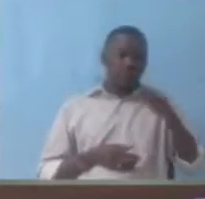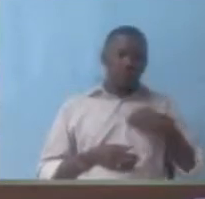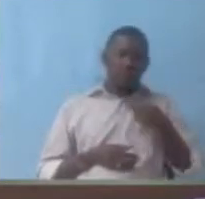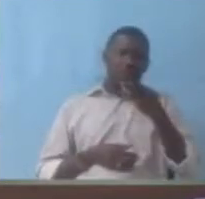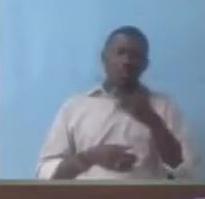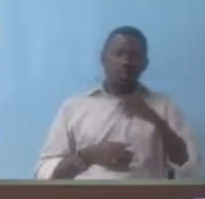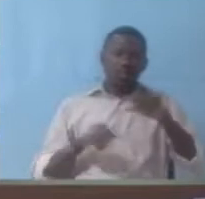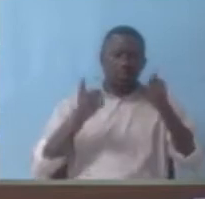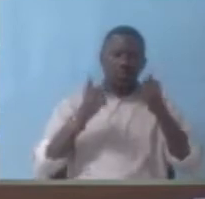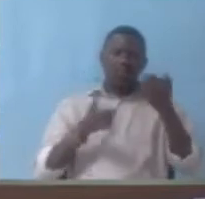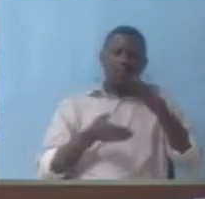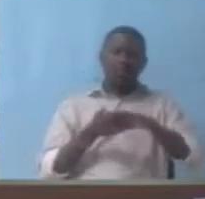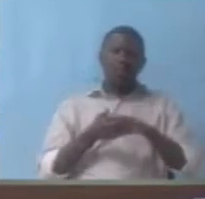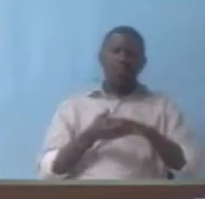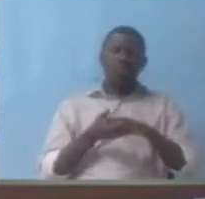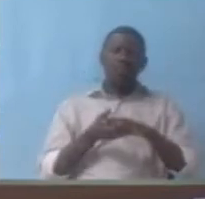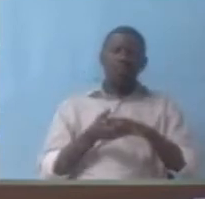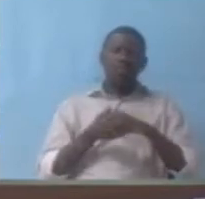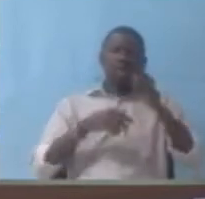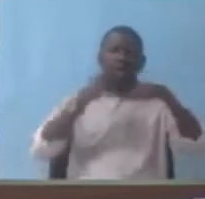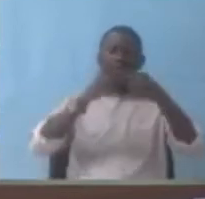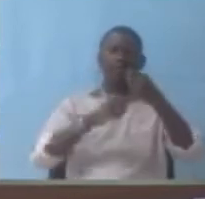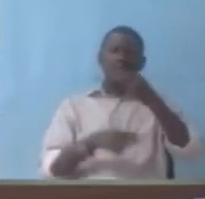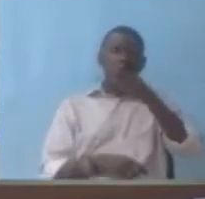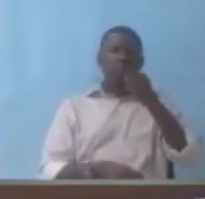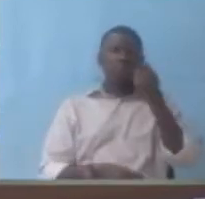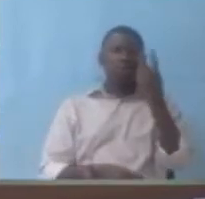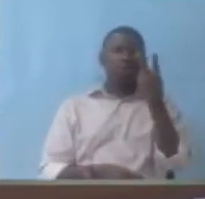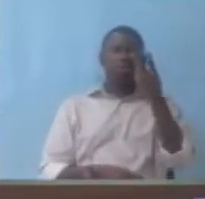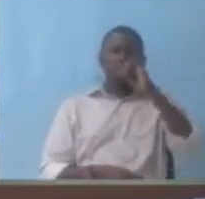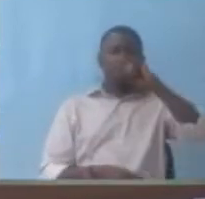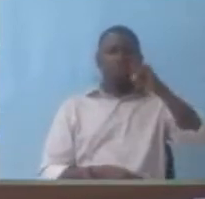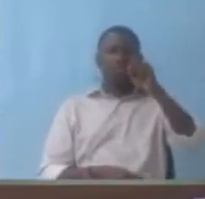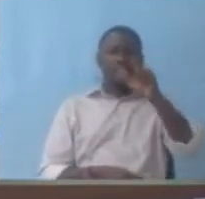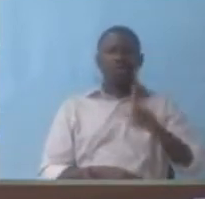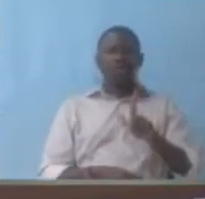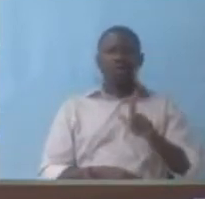effective from 22nd July. No, I mean, I would decree from that is a cabin in July. Where was it